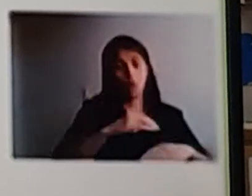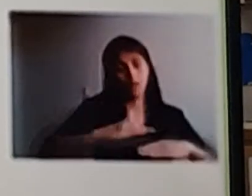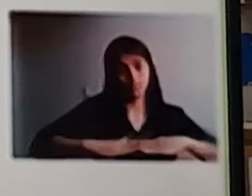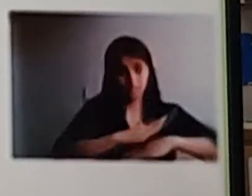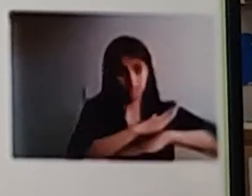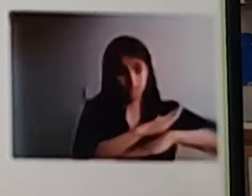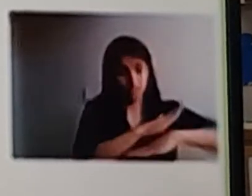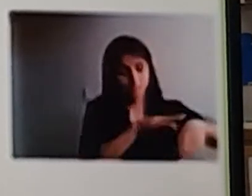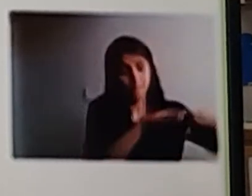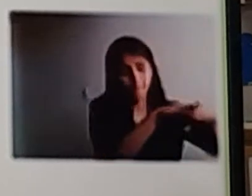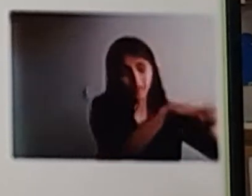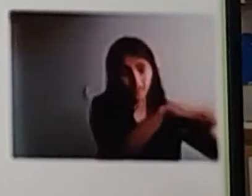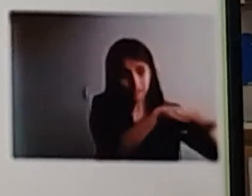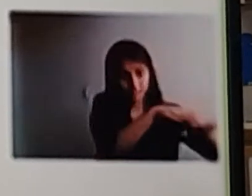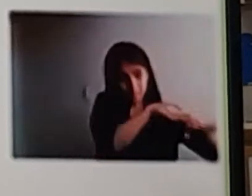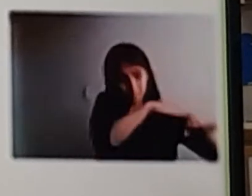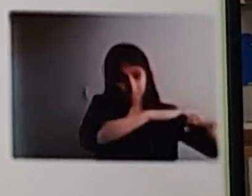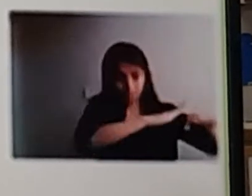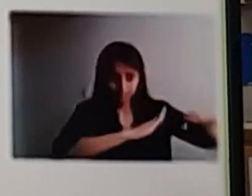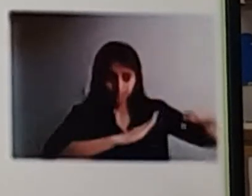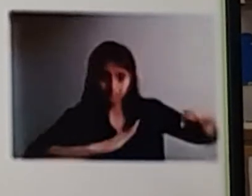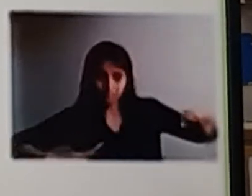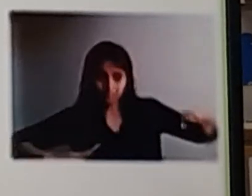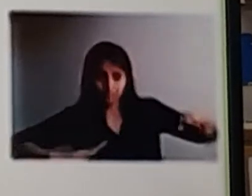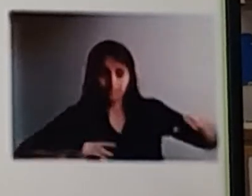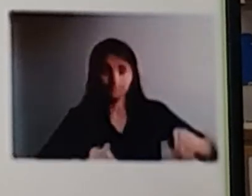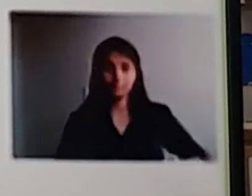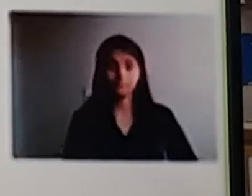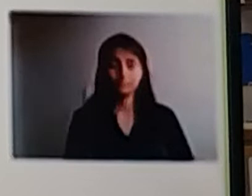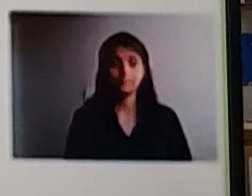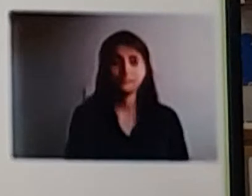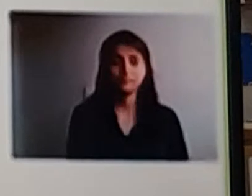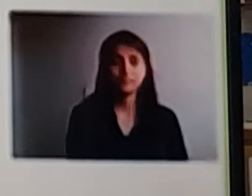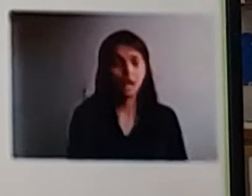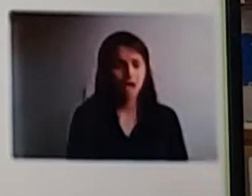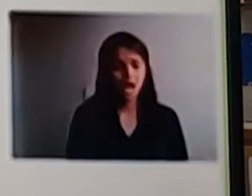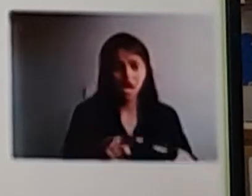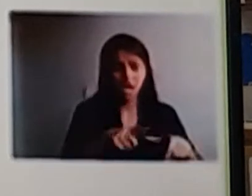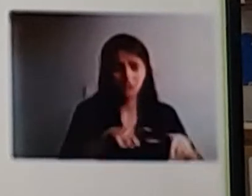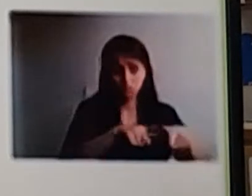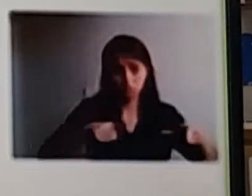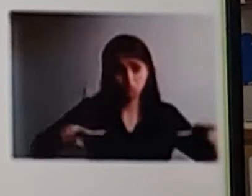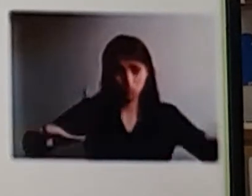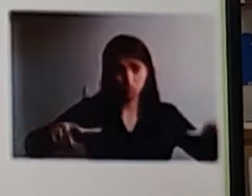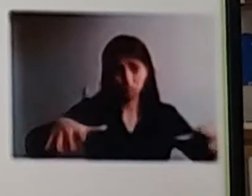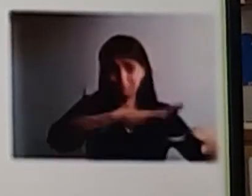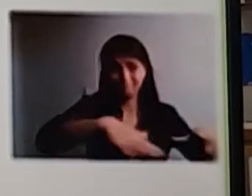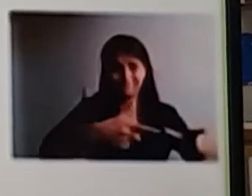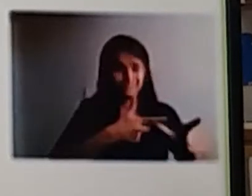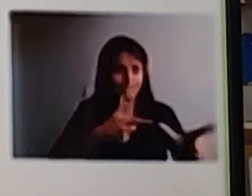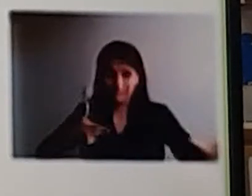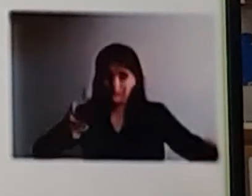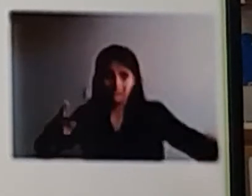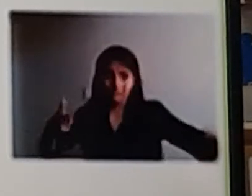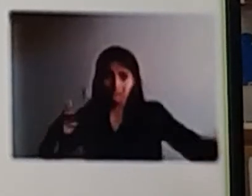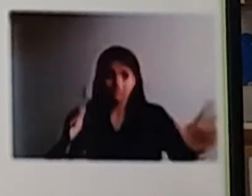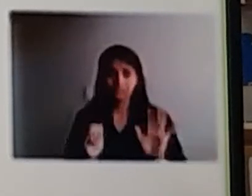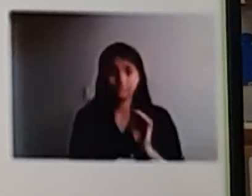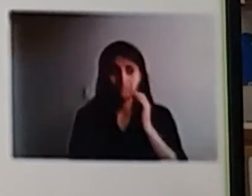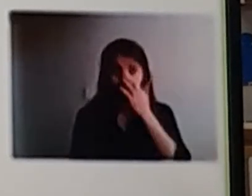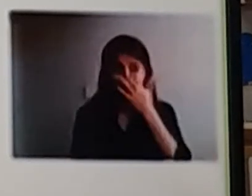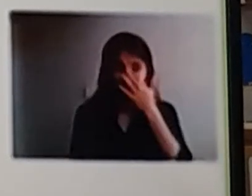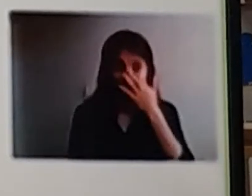it's 10 meter, then it should be not less than 1.5, the wideness of the ramp,